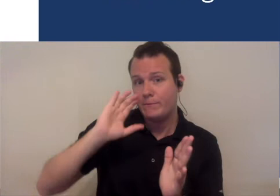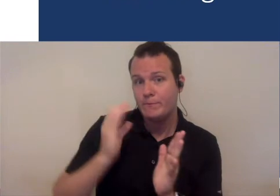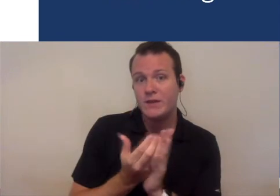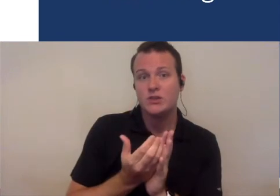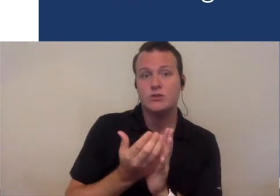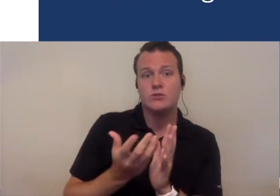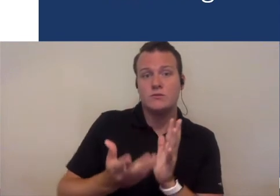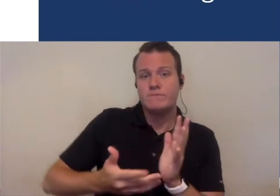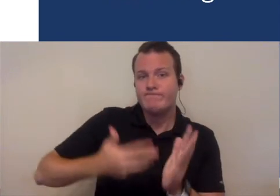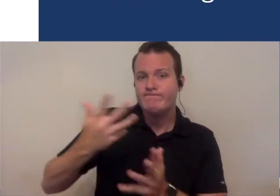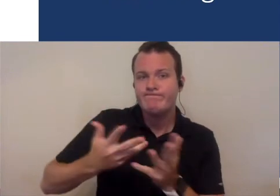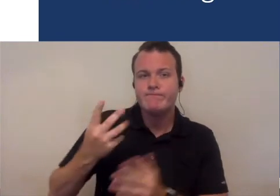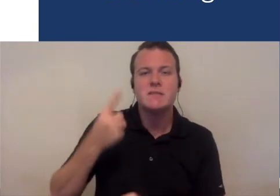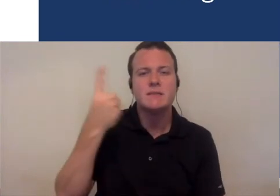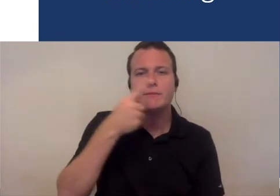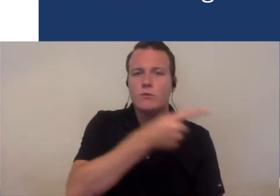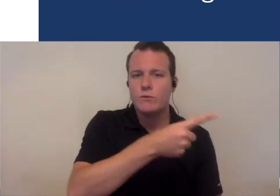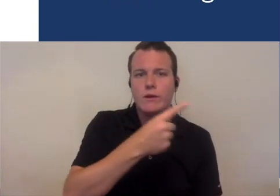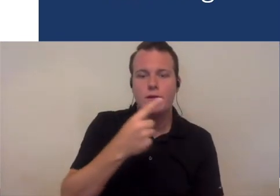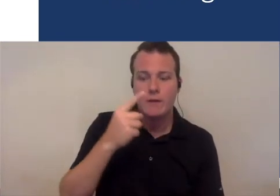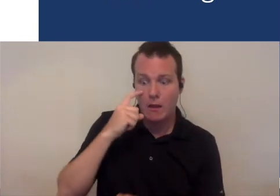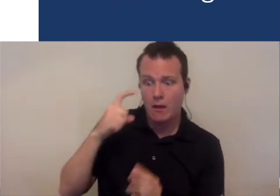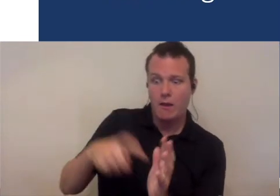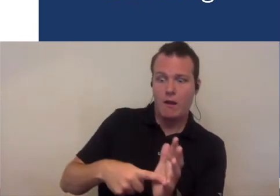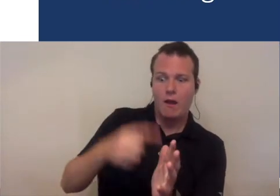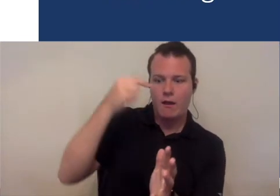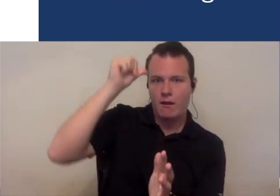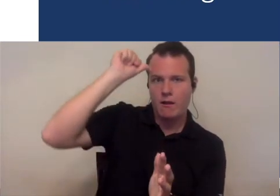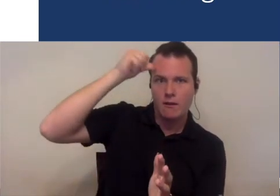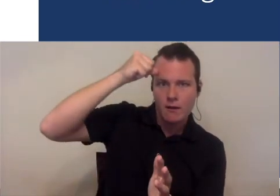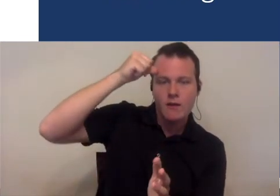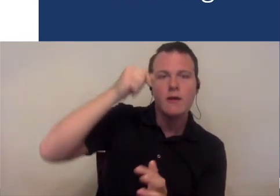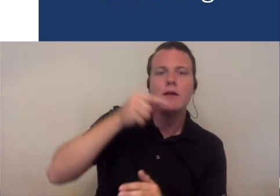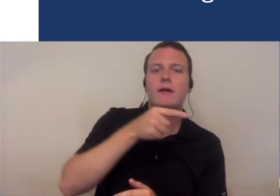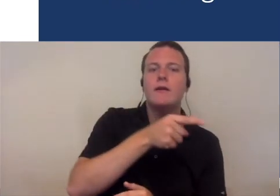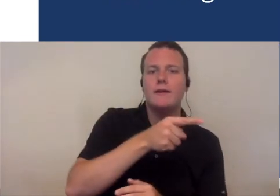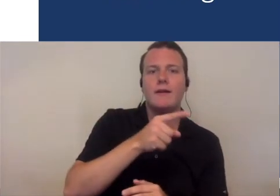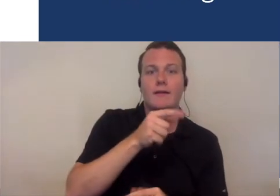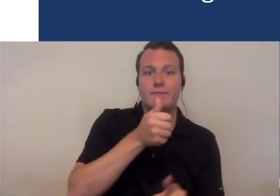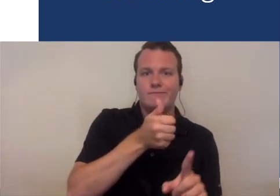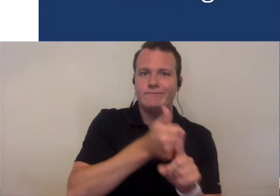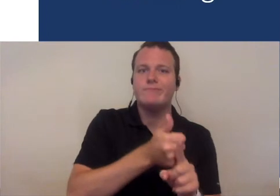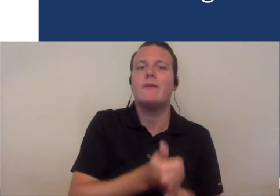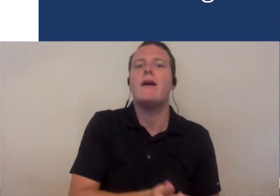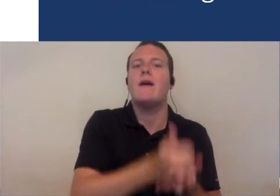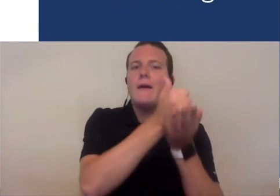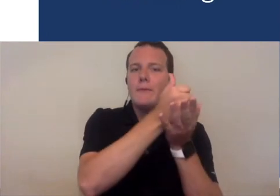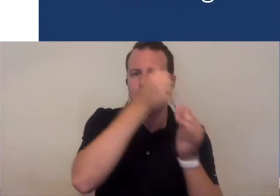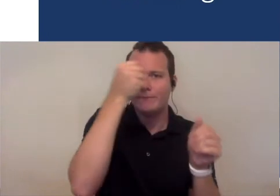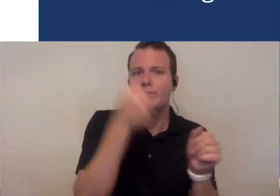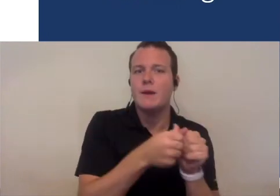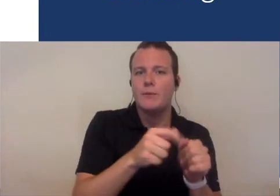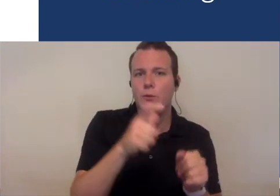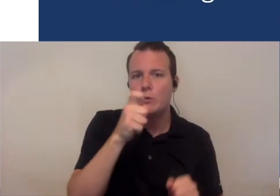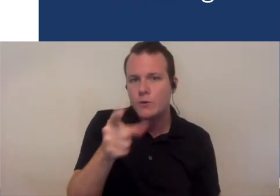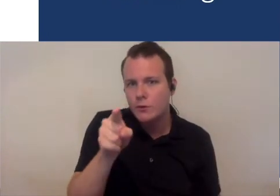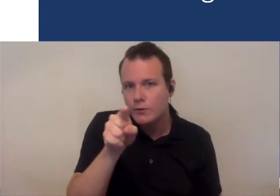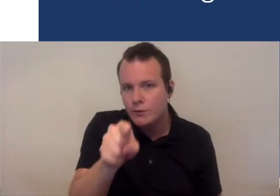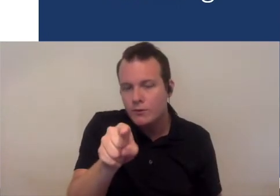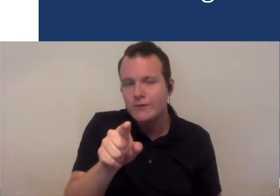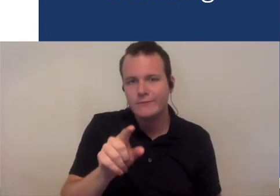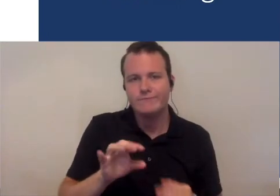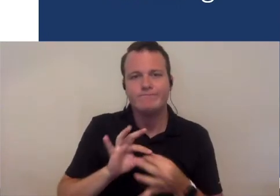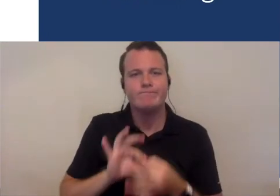something that will catch their eye, these are all things that will make them remember you. And that's all part of